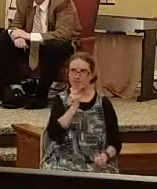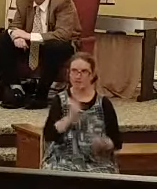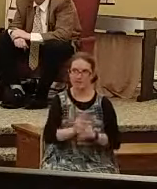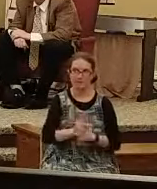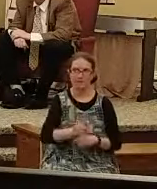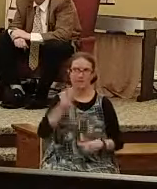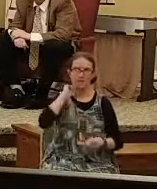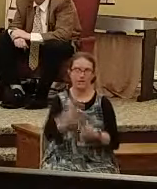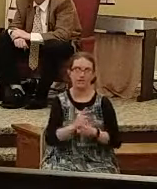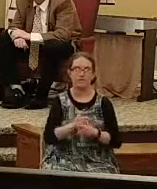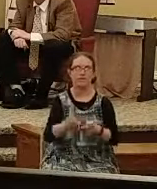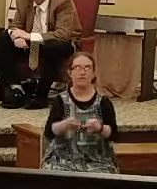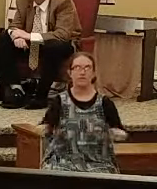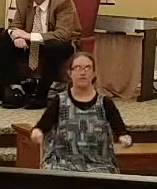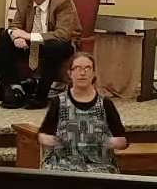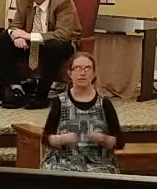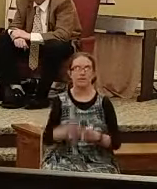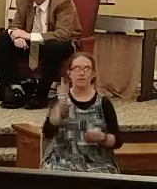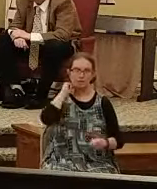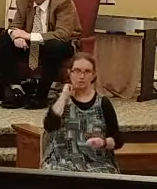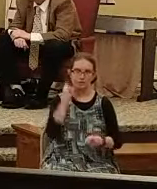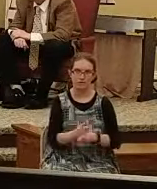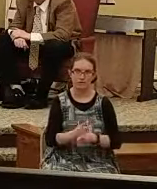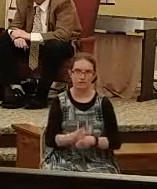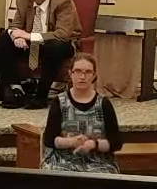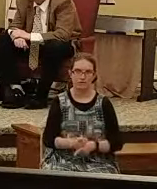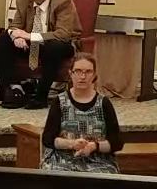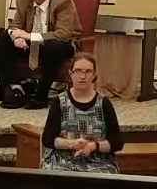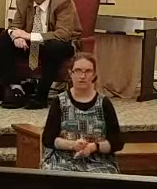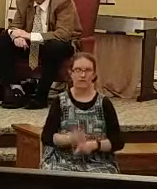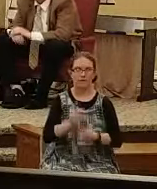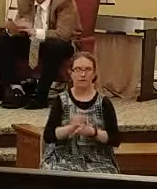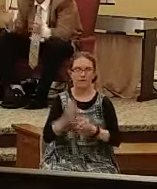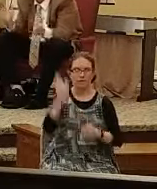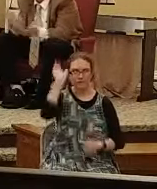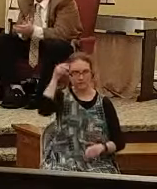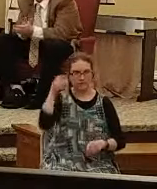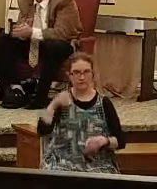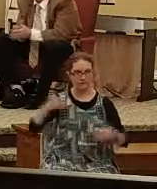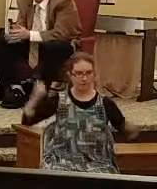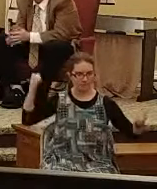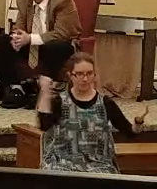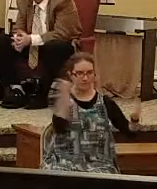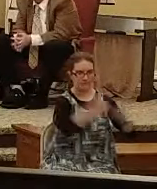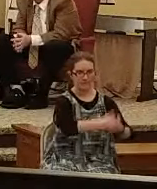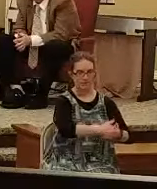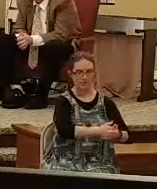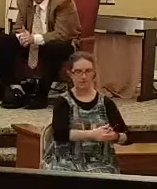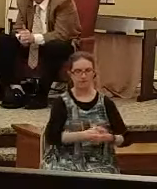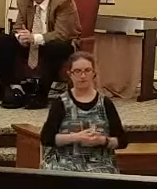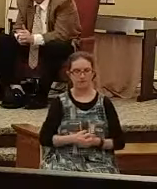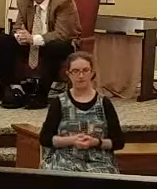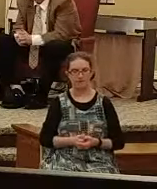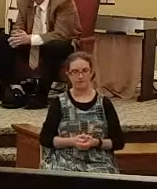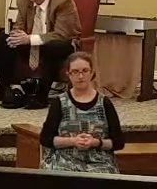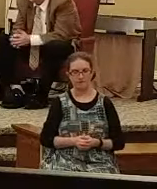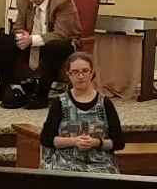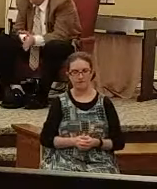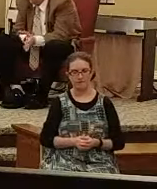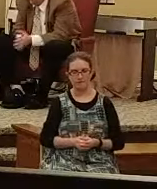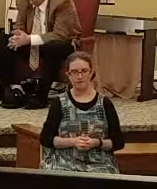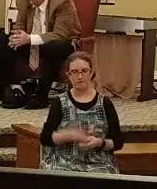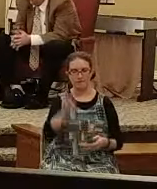that righteousness in place because that righteousness, amen, is going to keep the enemy from attacking. Hallelujah. All right. Then it goes on. And